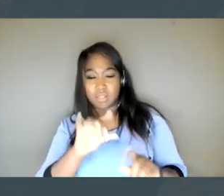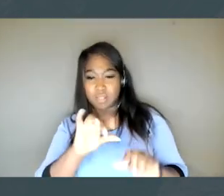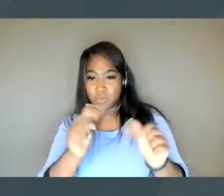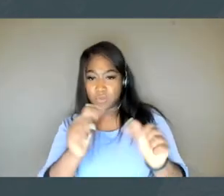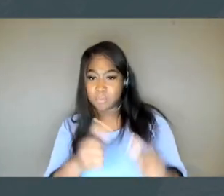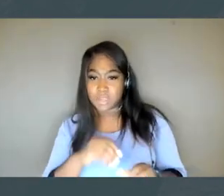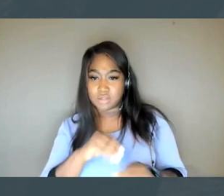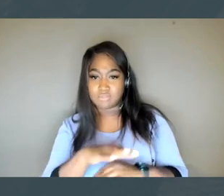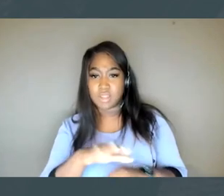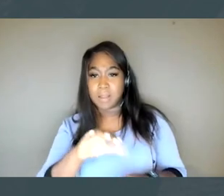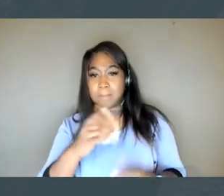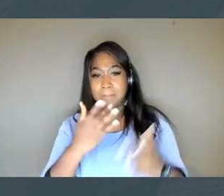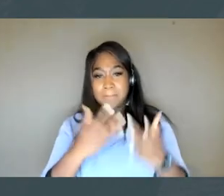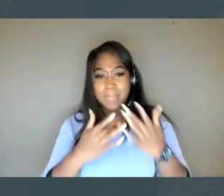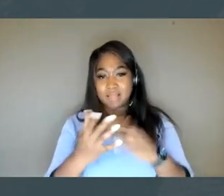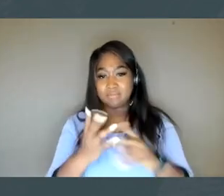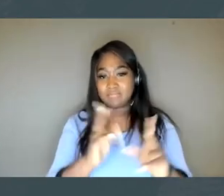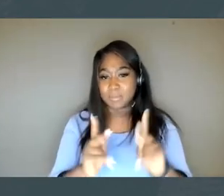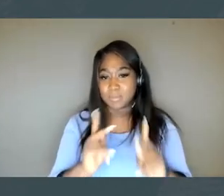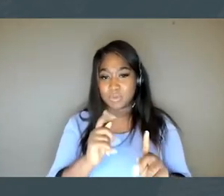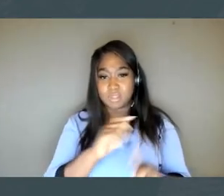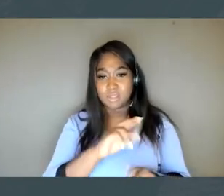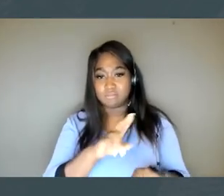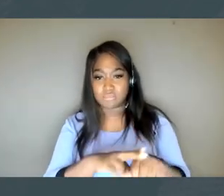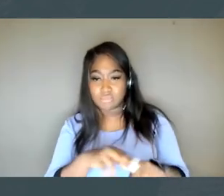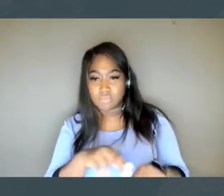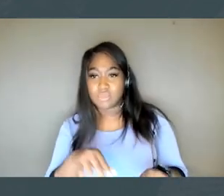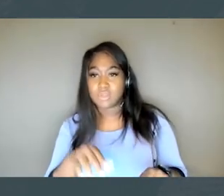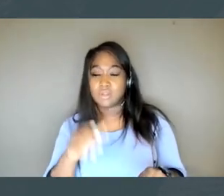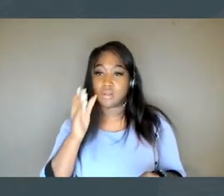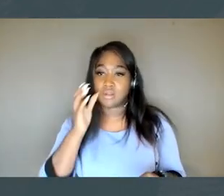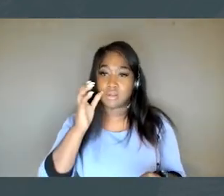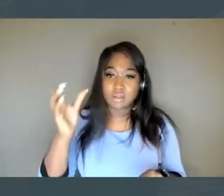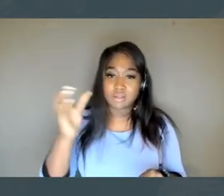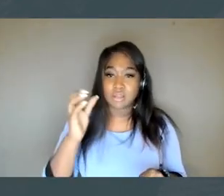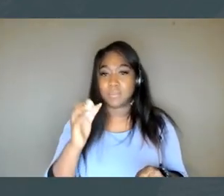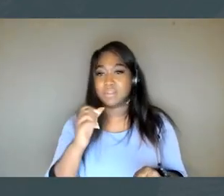the notion of this monolithic, you know,